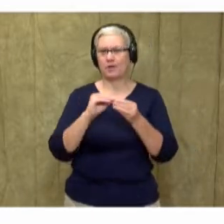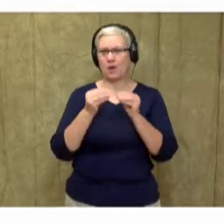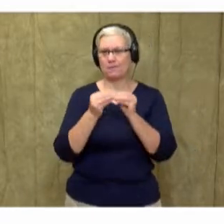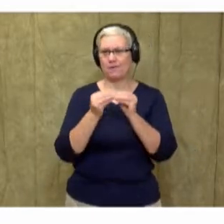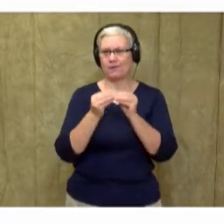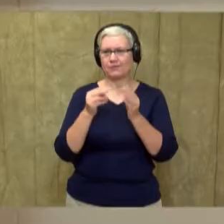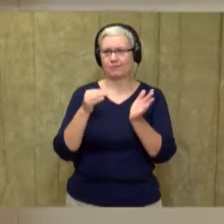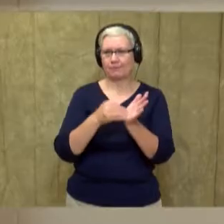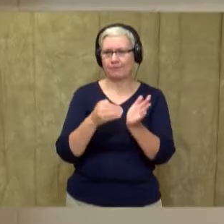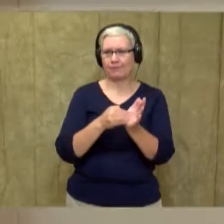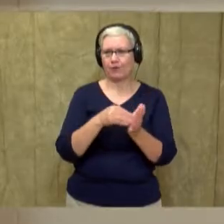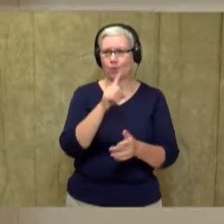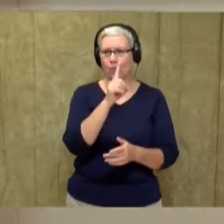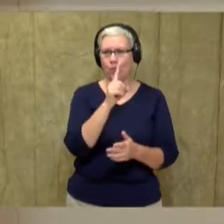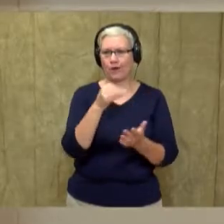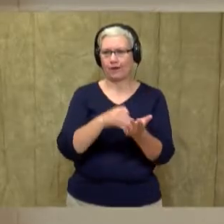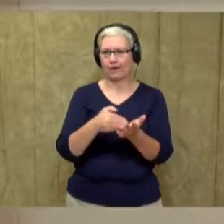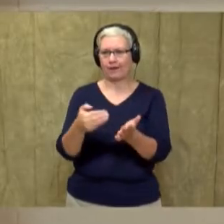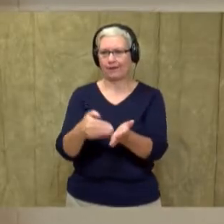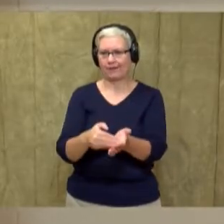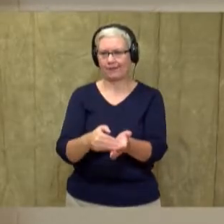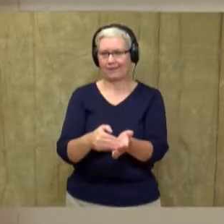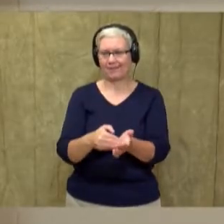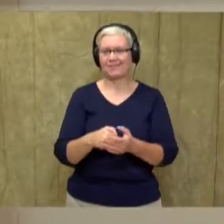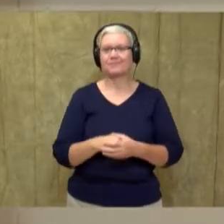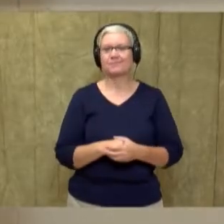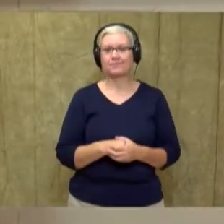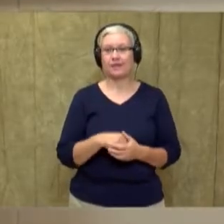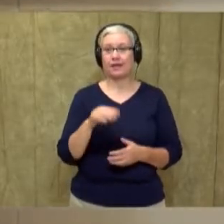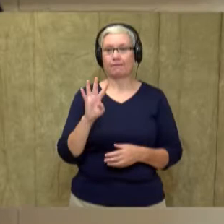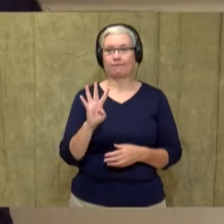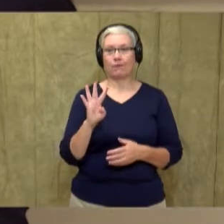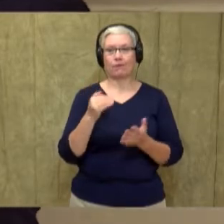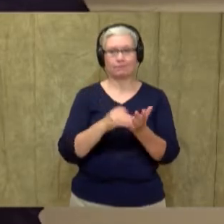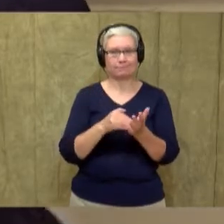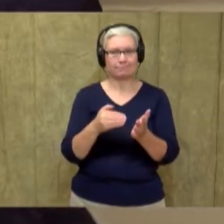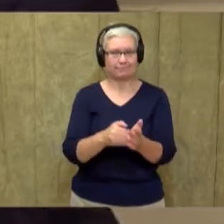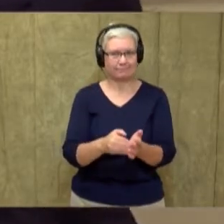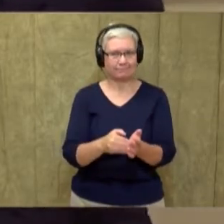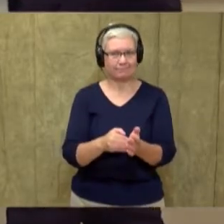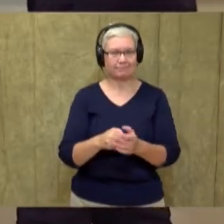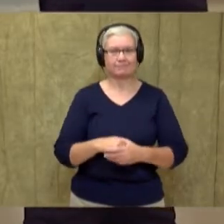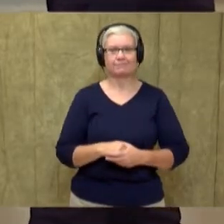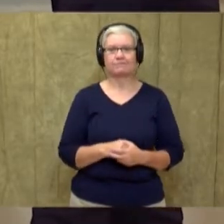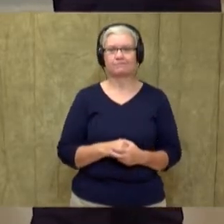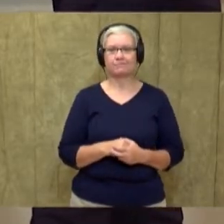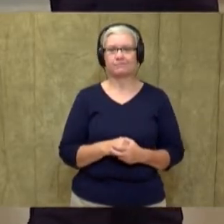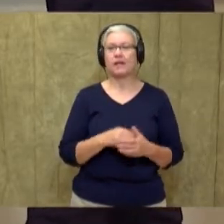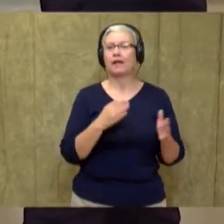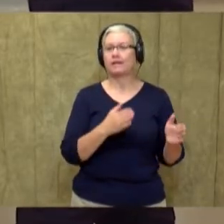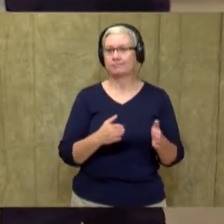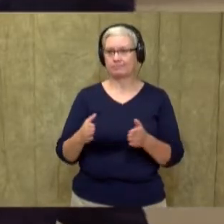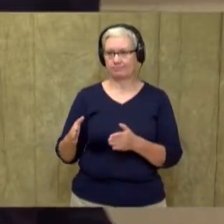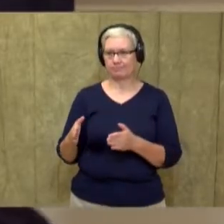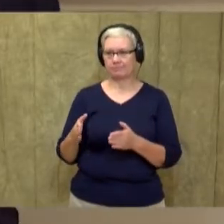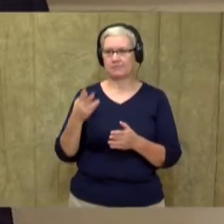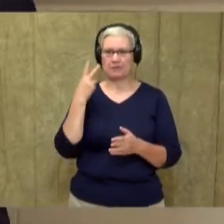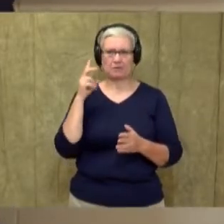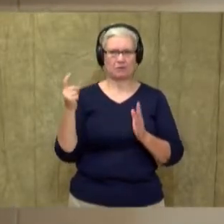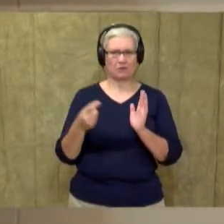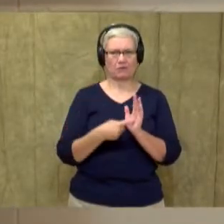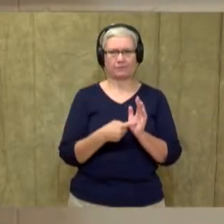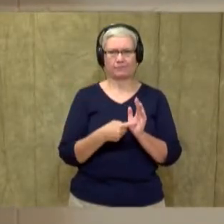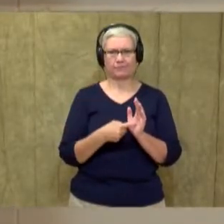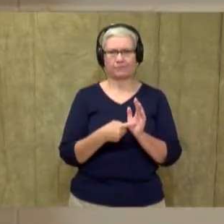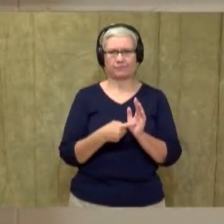You see the 1s repeating and the 4s repeating. And then another pattern that you might have noticed is